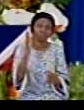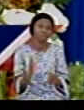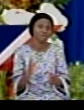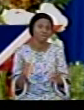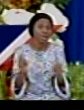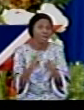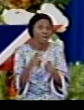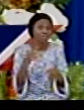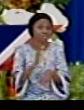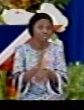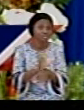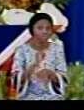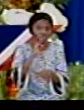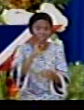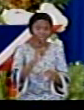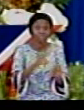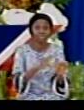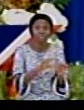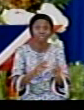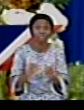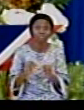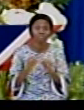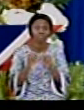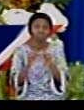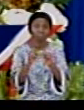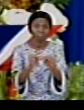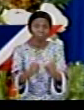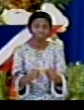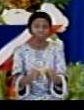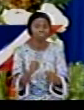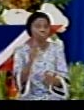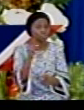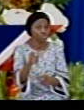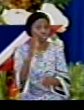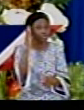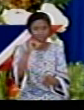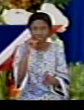will not be at the back. Pray and talk to the Lord. Make that personal